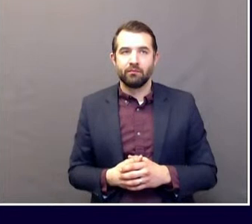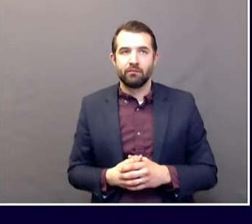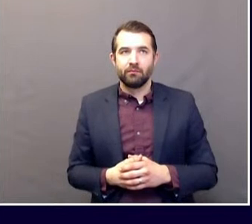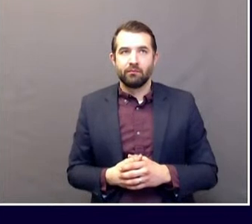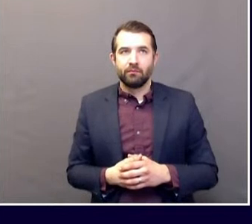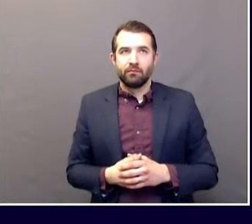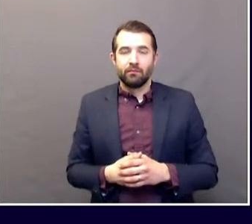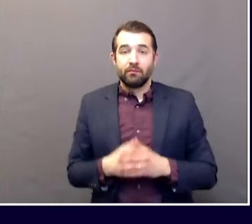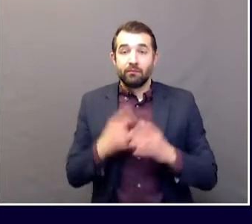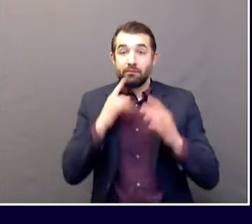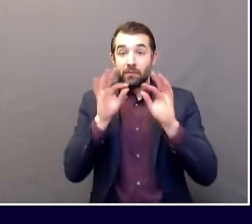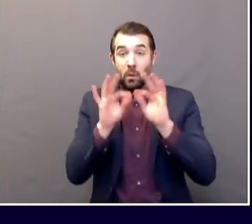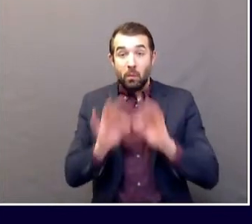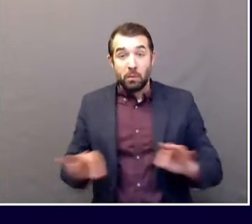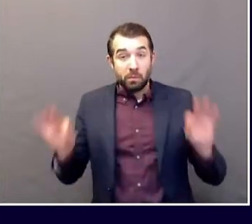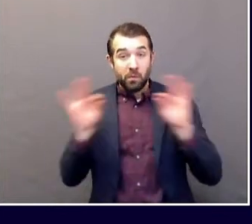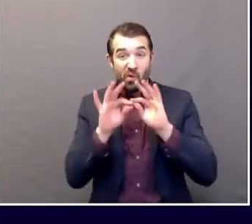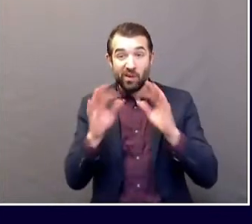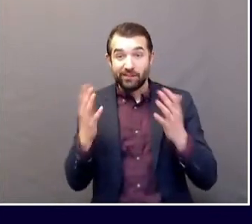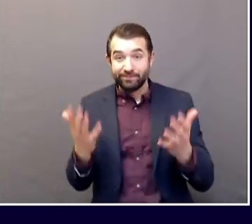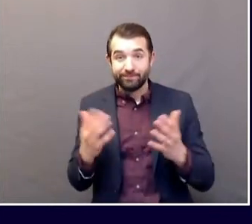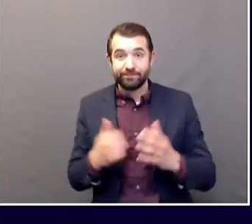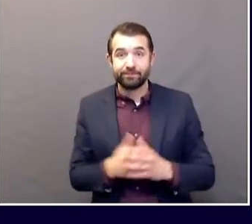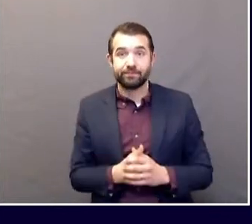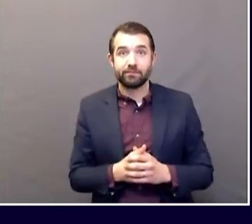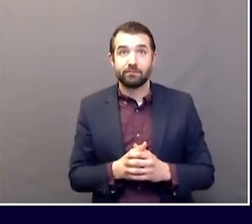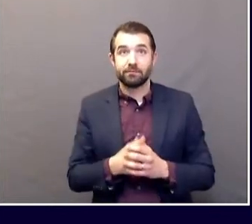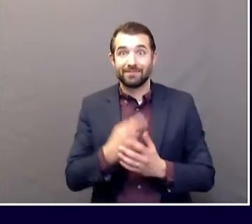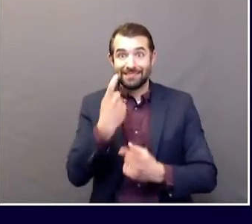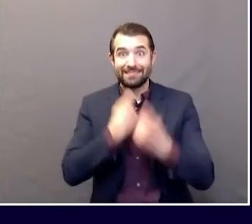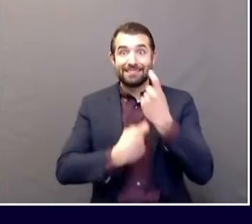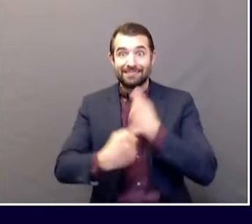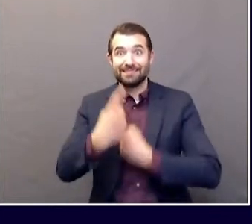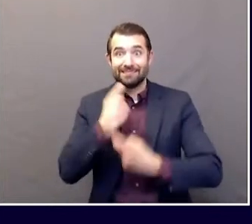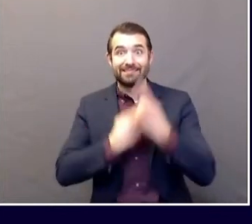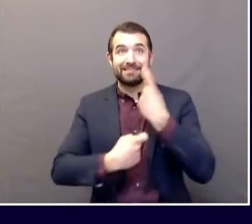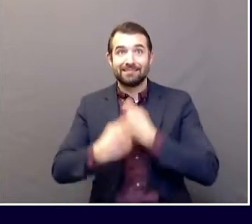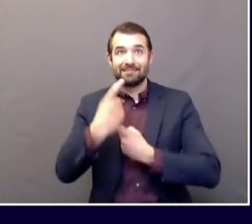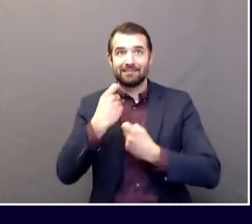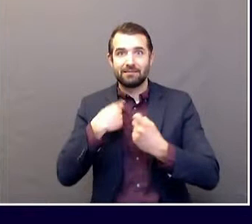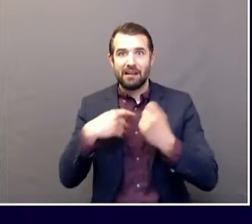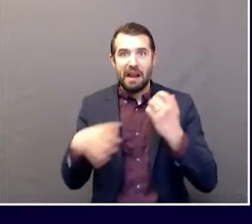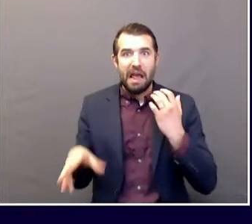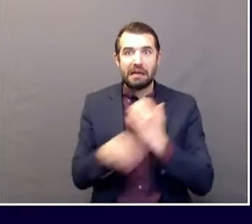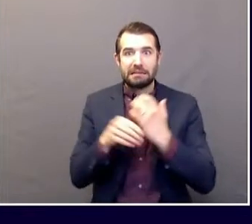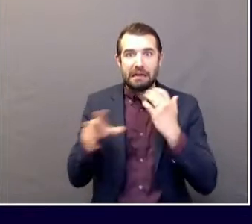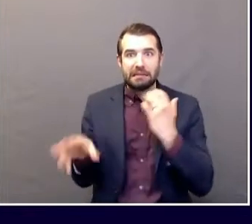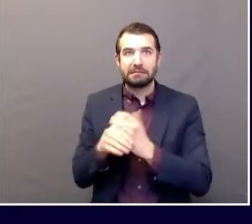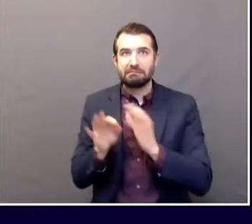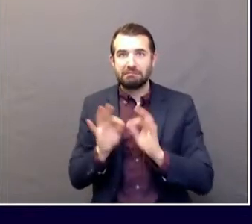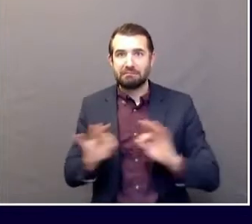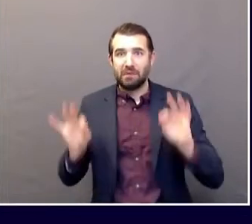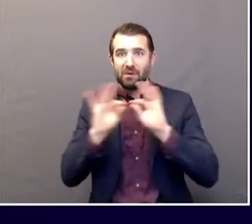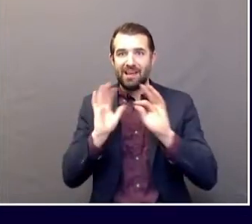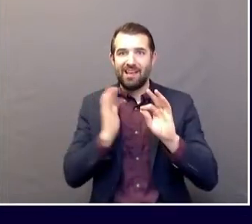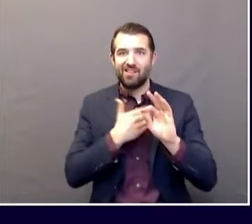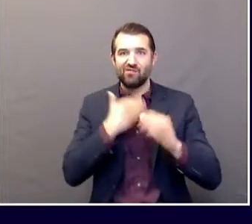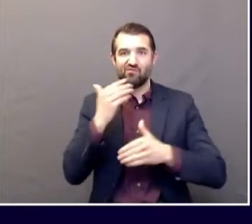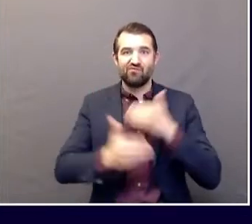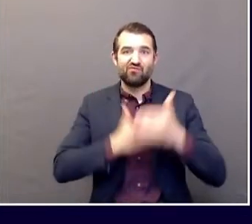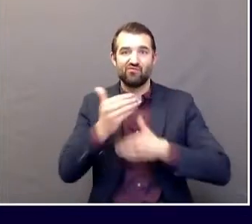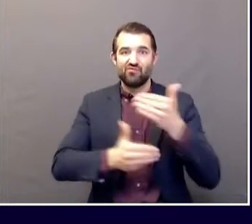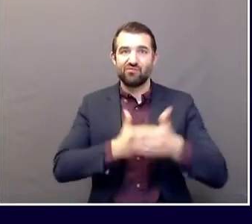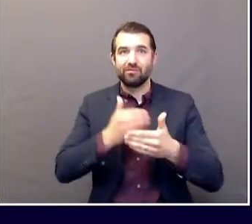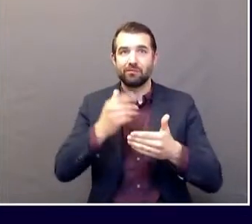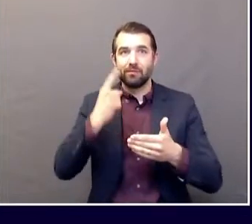important note in concert with the questions you've raised, which is around our process for vetting PPE.